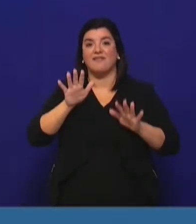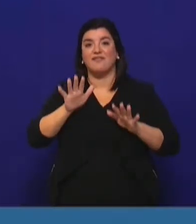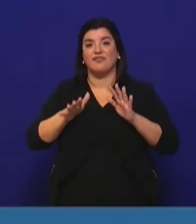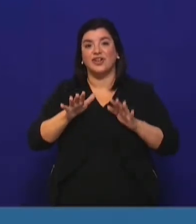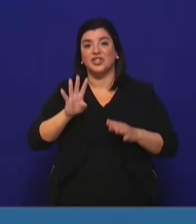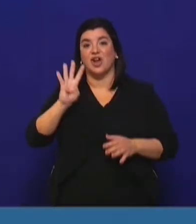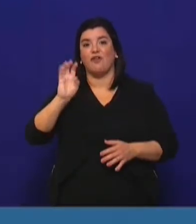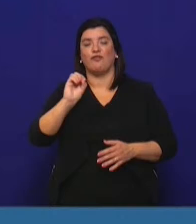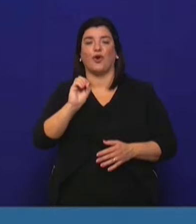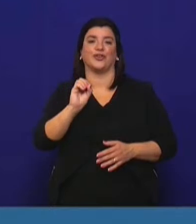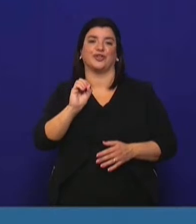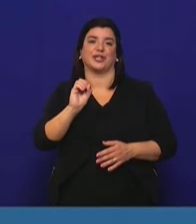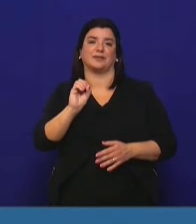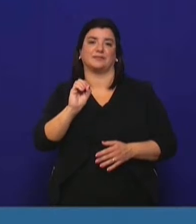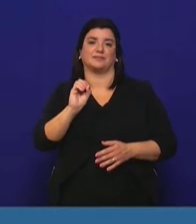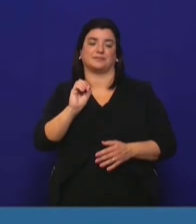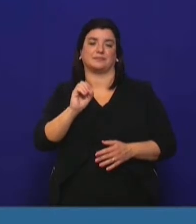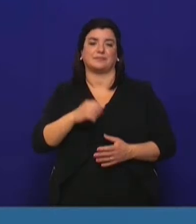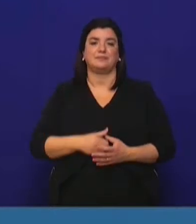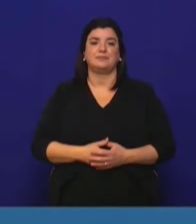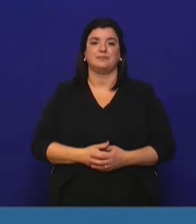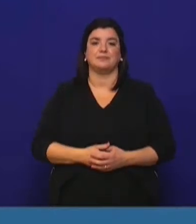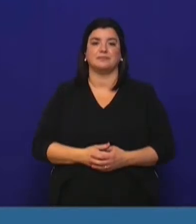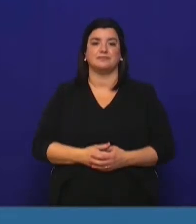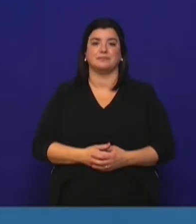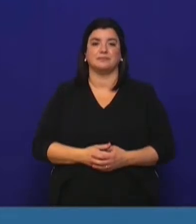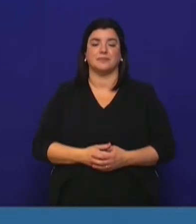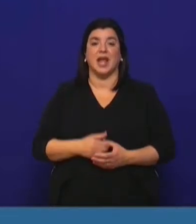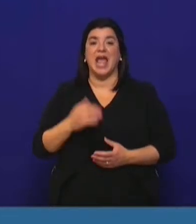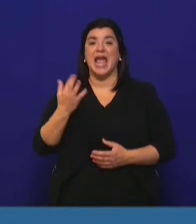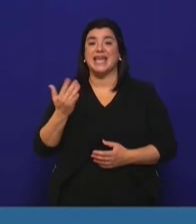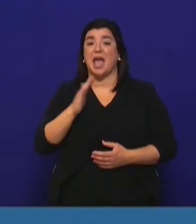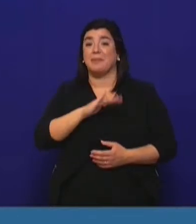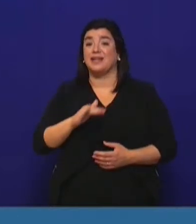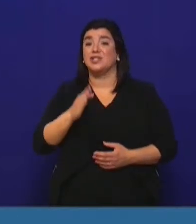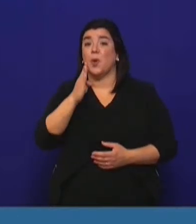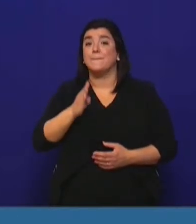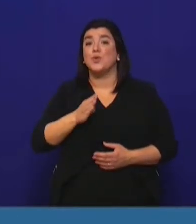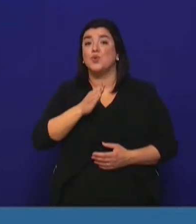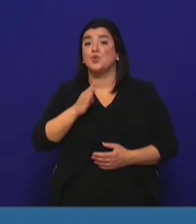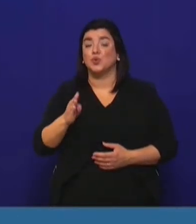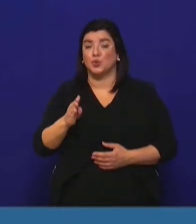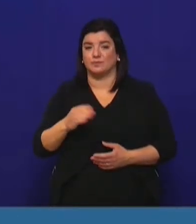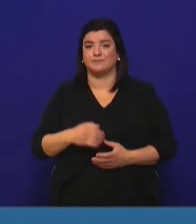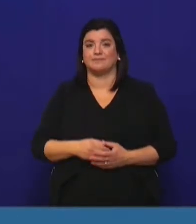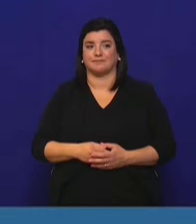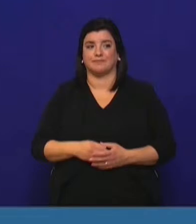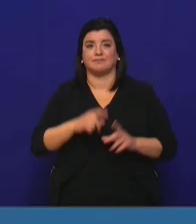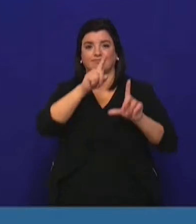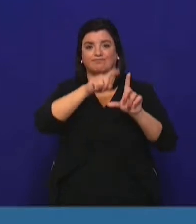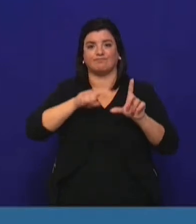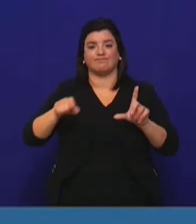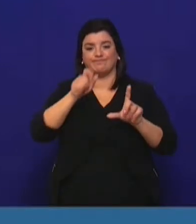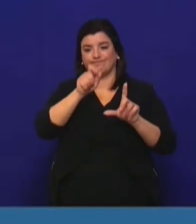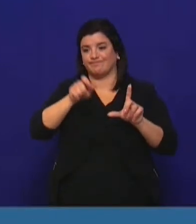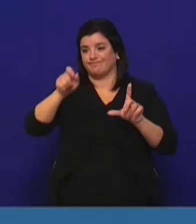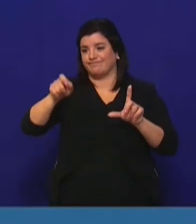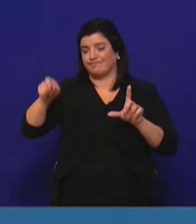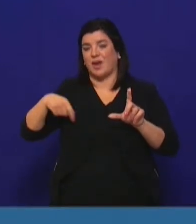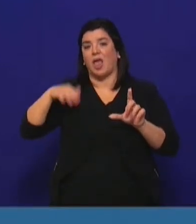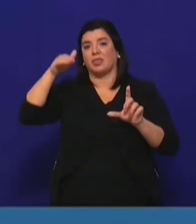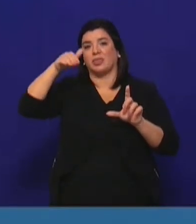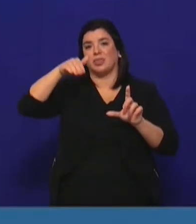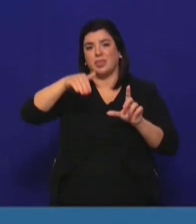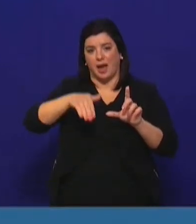sena. Mortalità, qegħdin naraw li l-mortalità bil-mod naqqas minn dak il-pik li kellna,